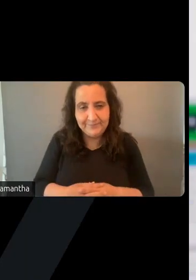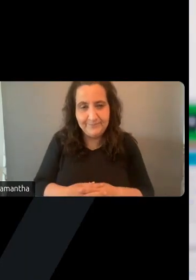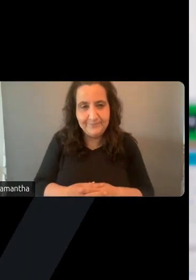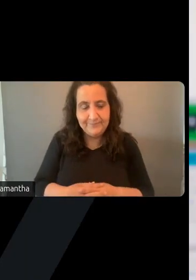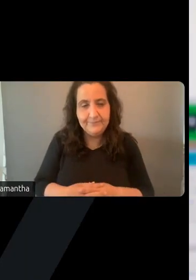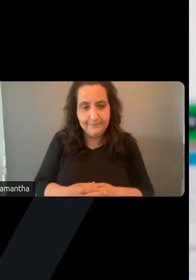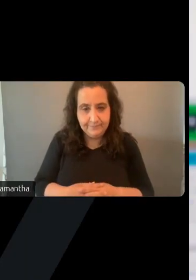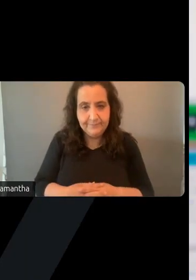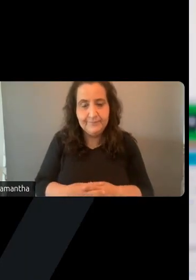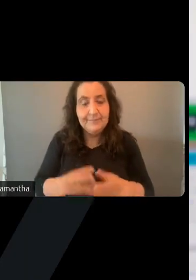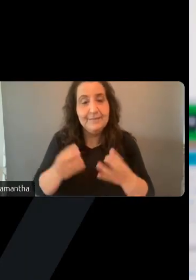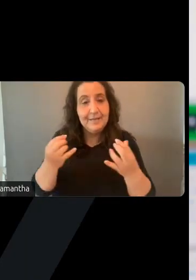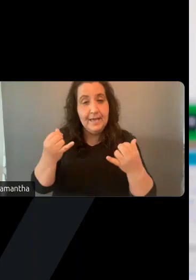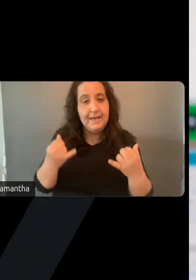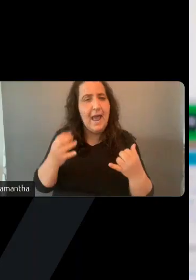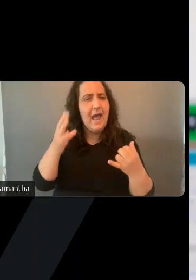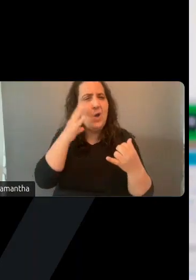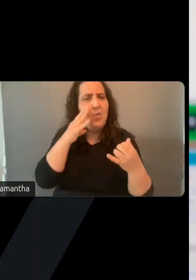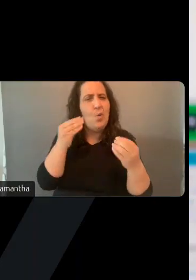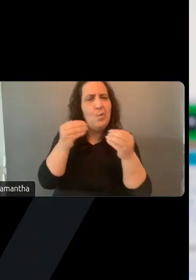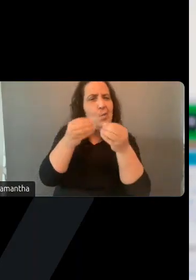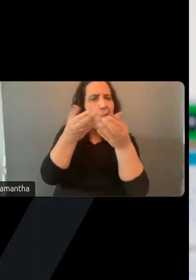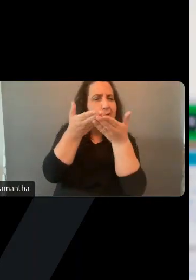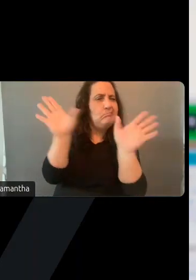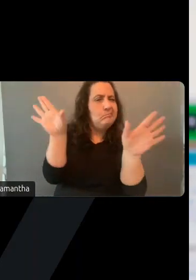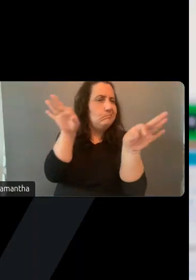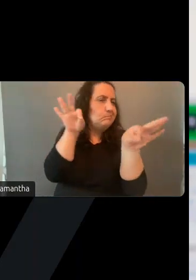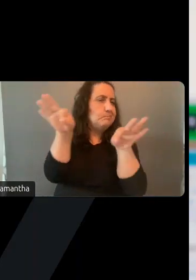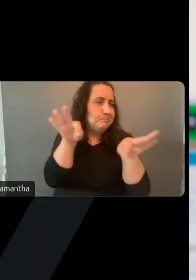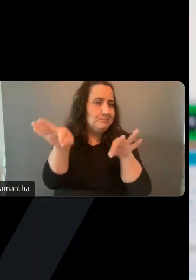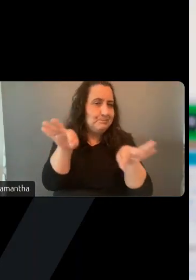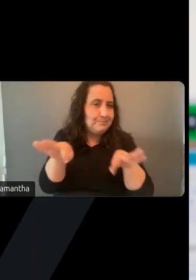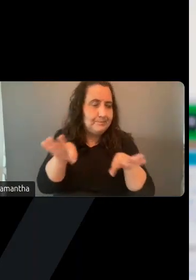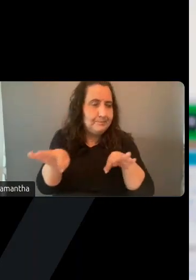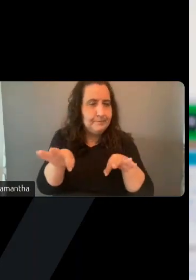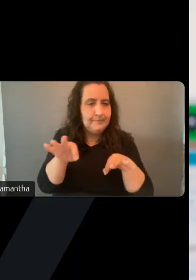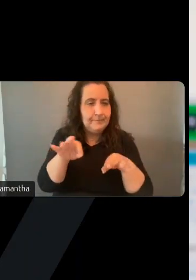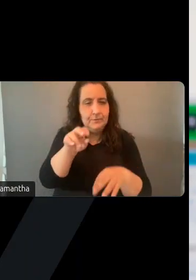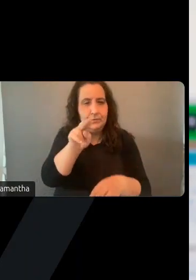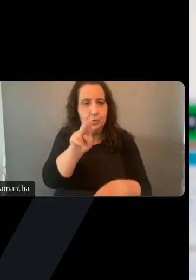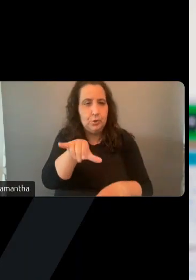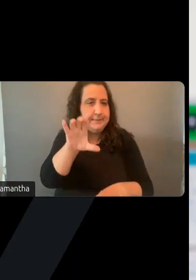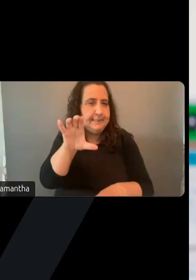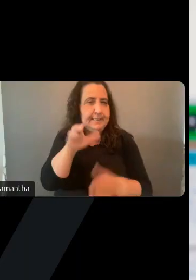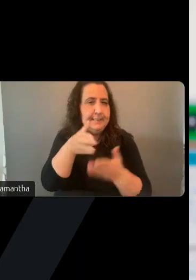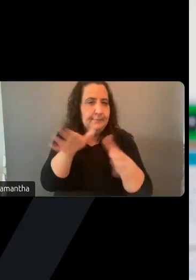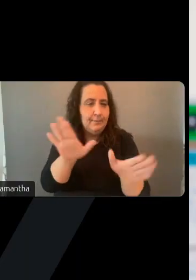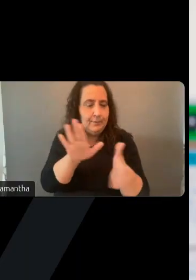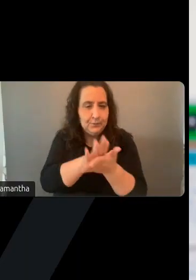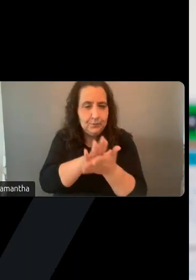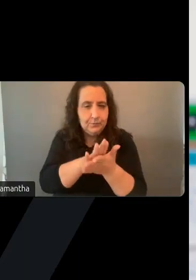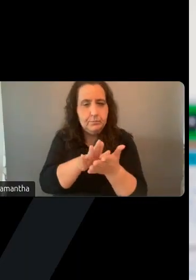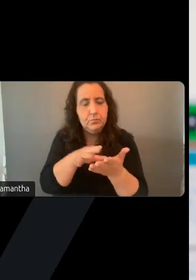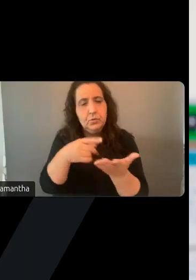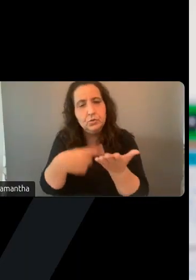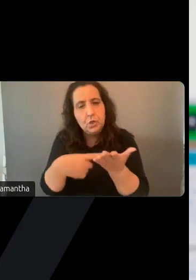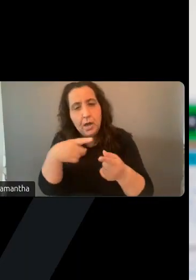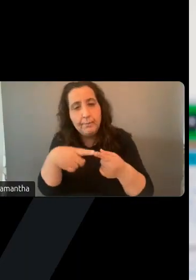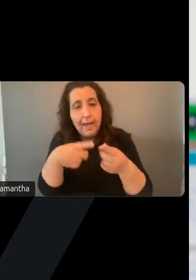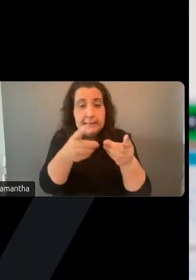So with that, I'm going to do an overview of New York City Public Schools, talk a little bit about the